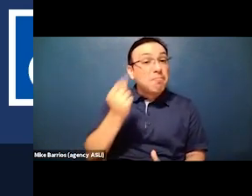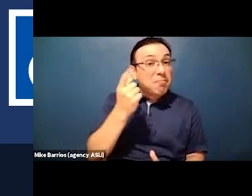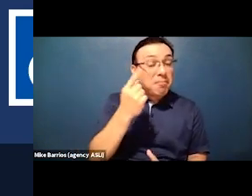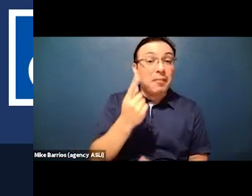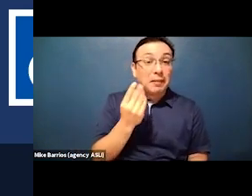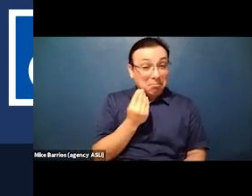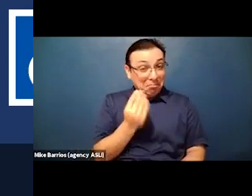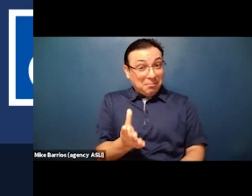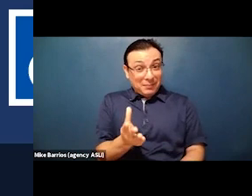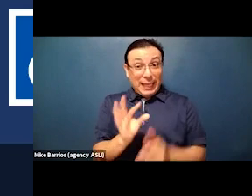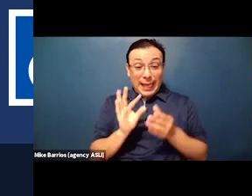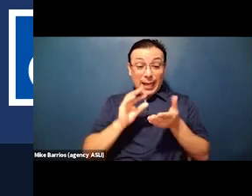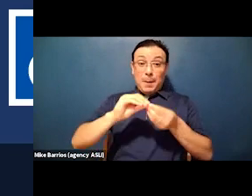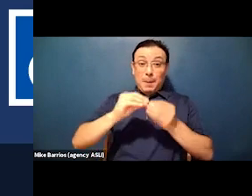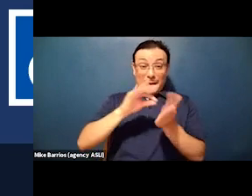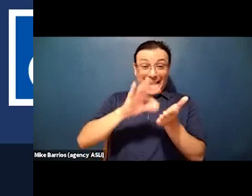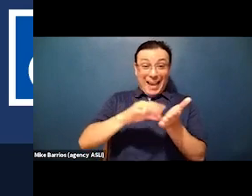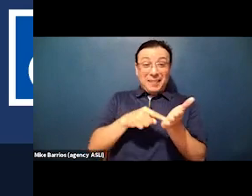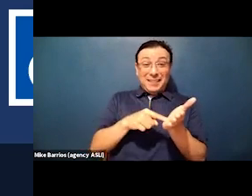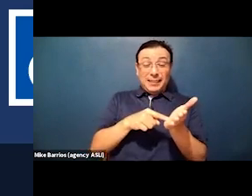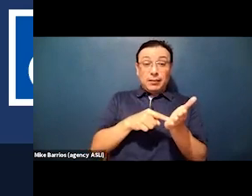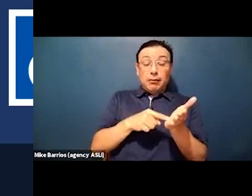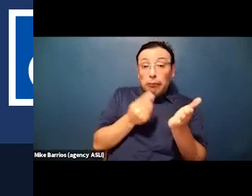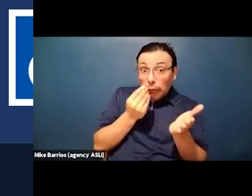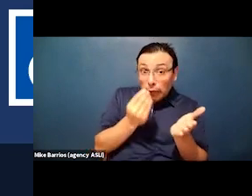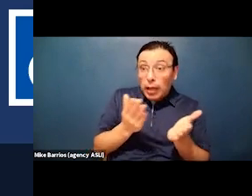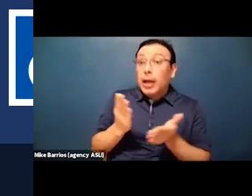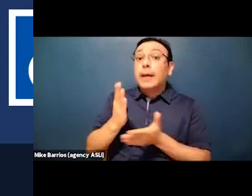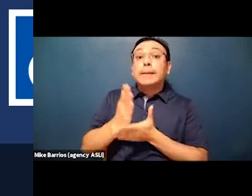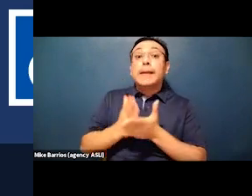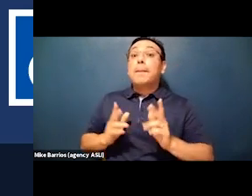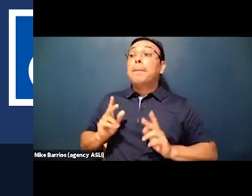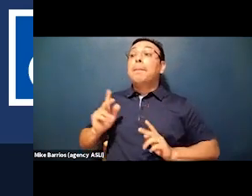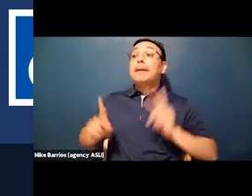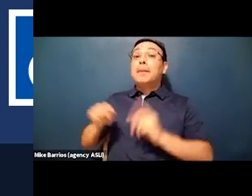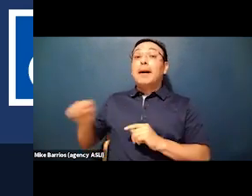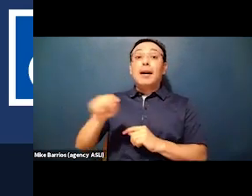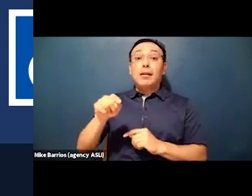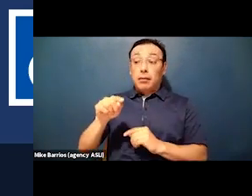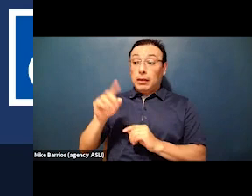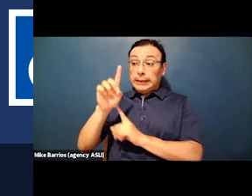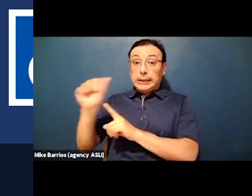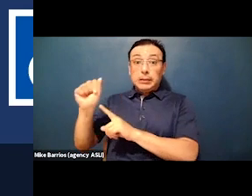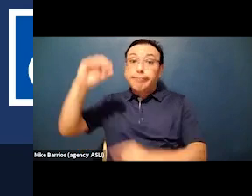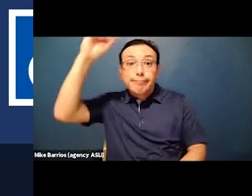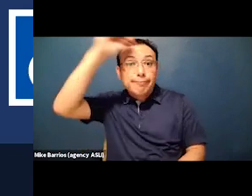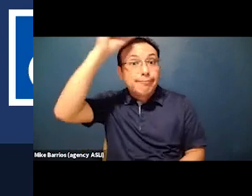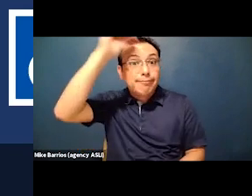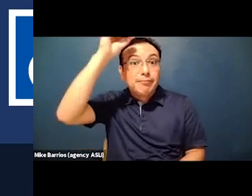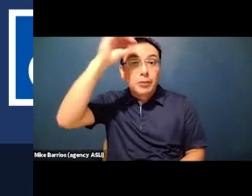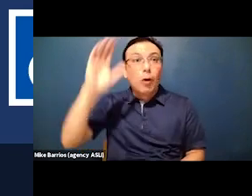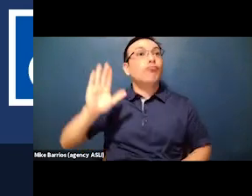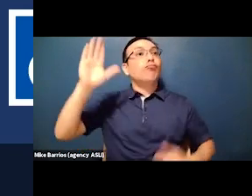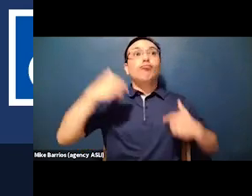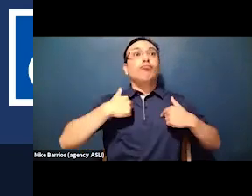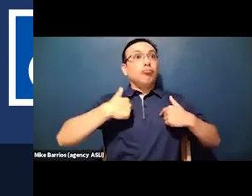disability. It's also worth noting that some people choose not to disclose that they have a disability. And so